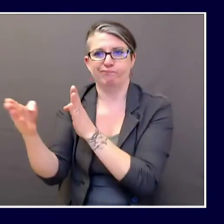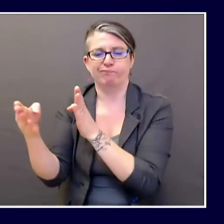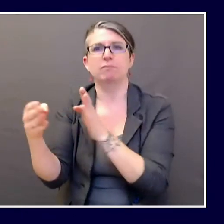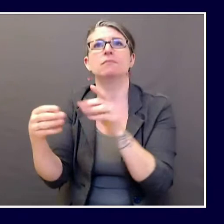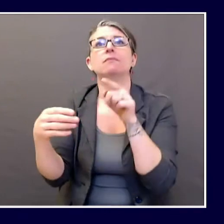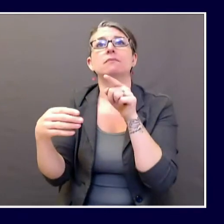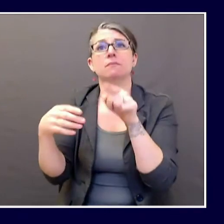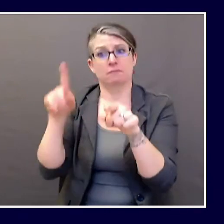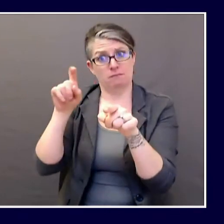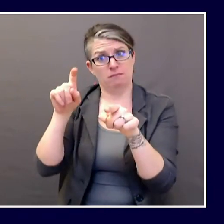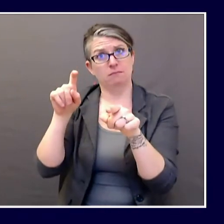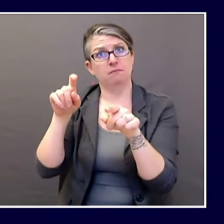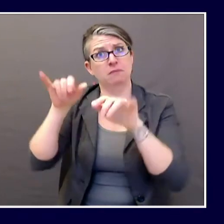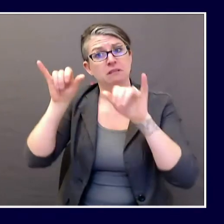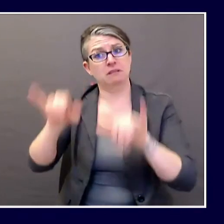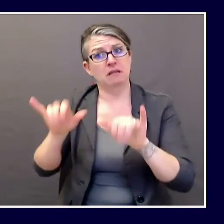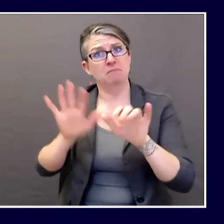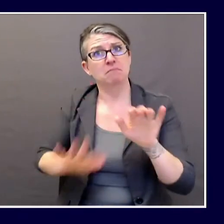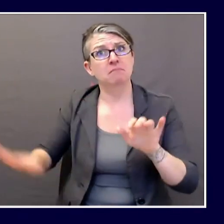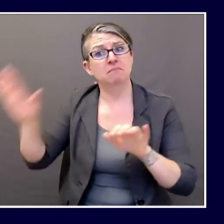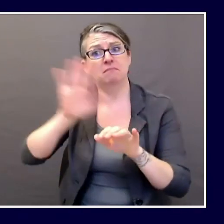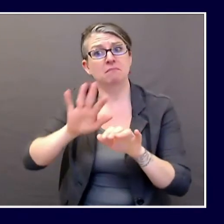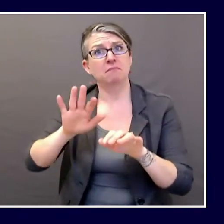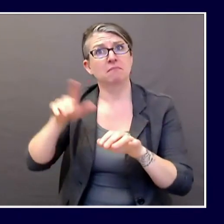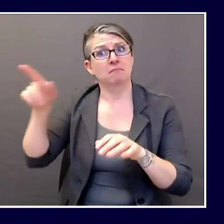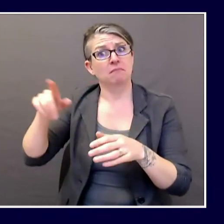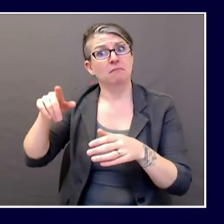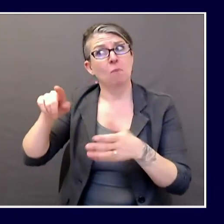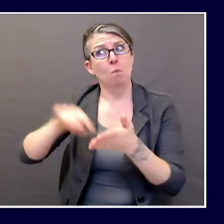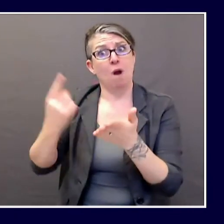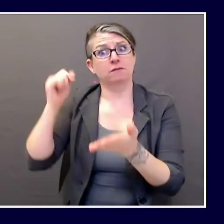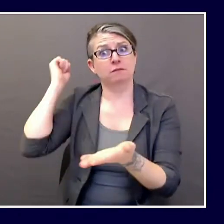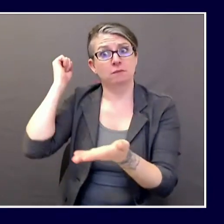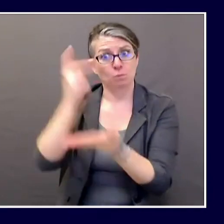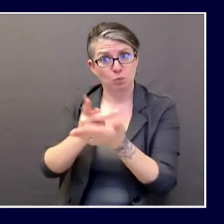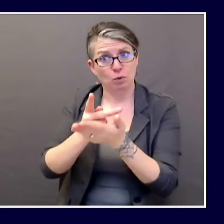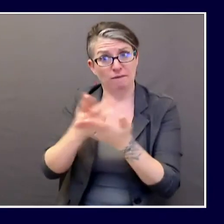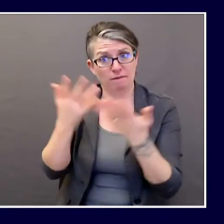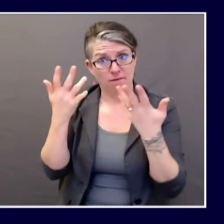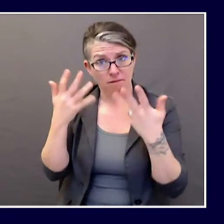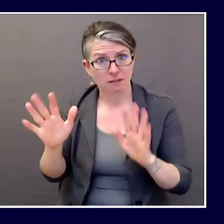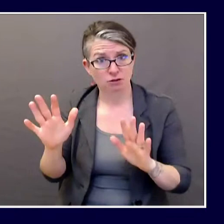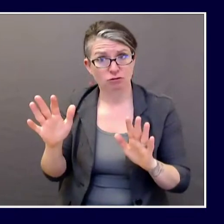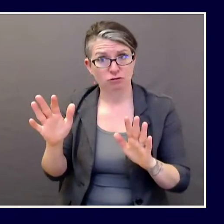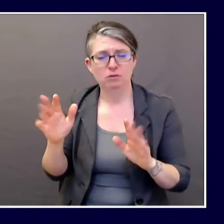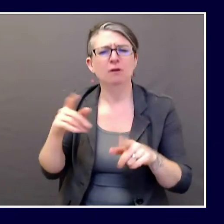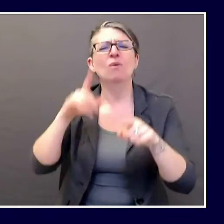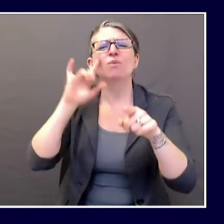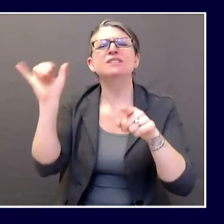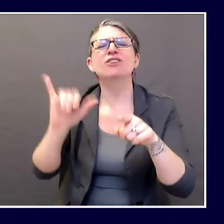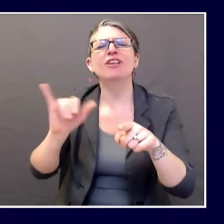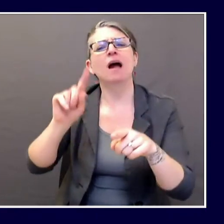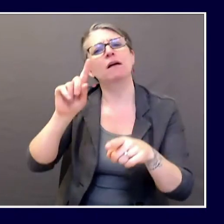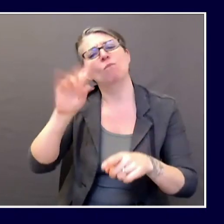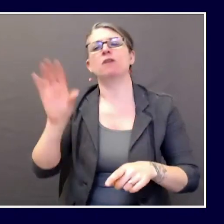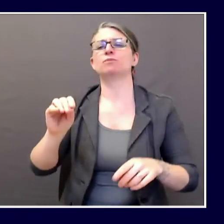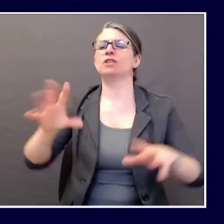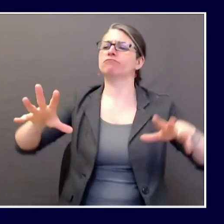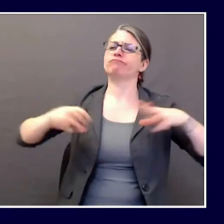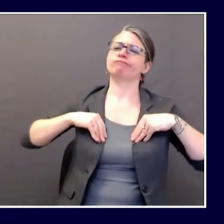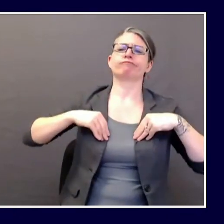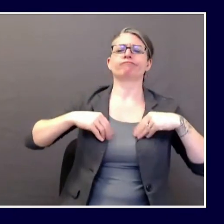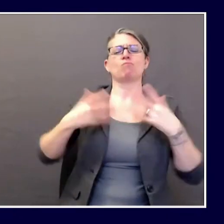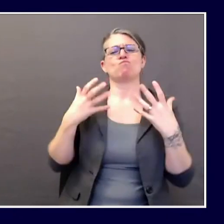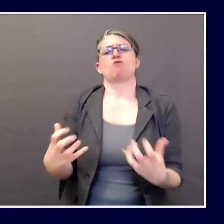to go through what's called the BLA process, the Biologics Licensing Application process. And that